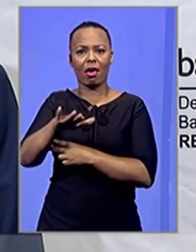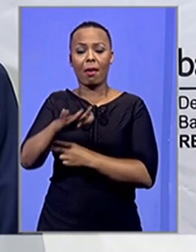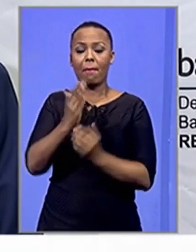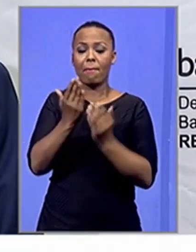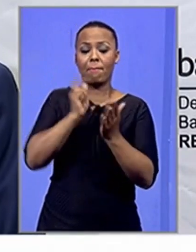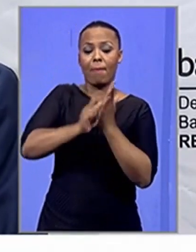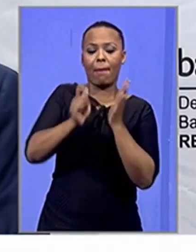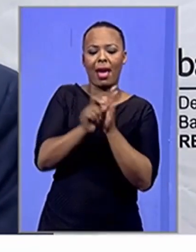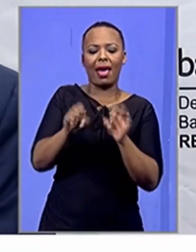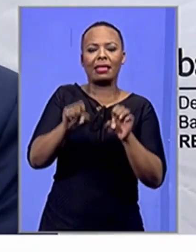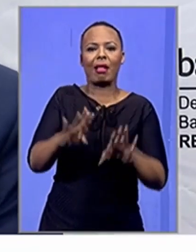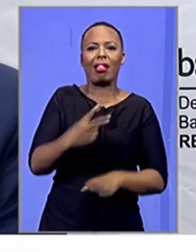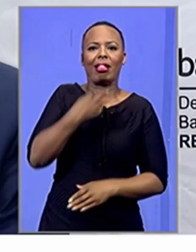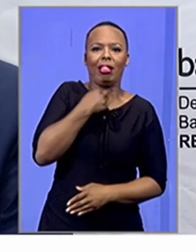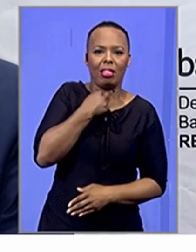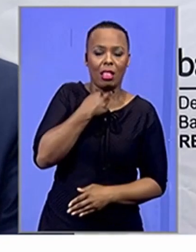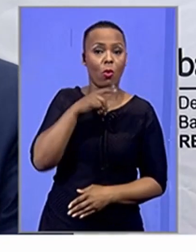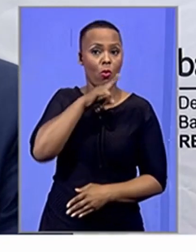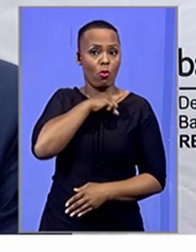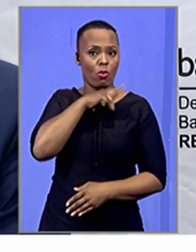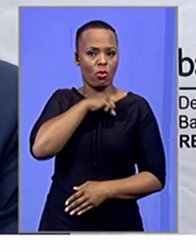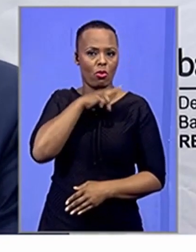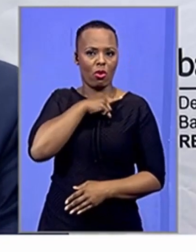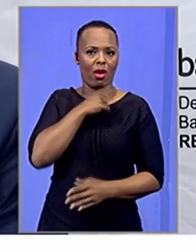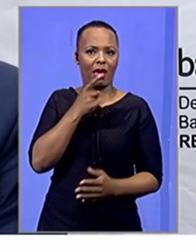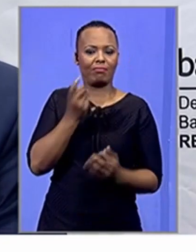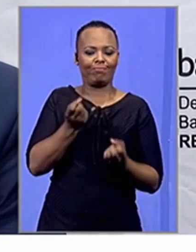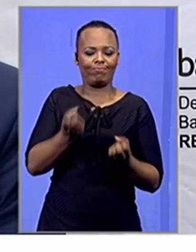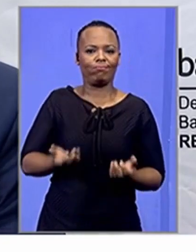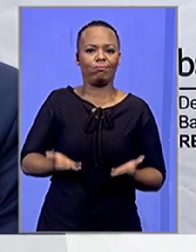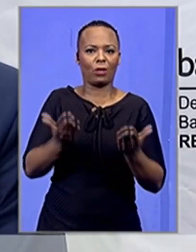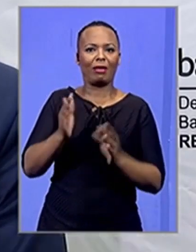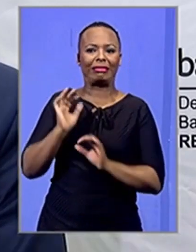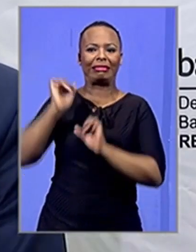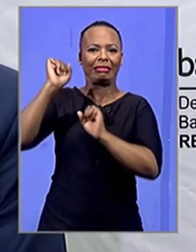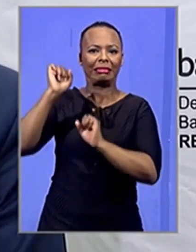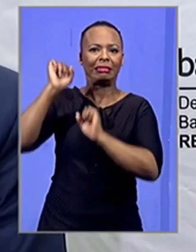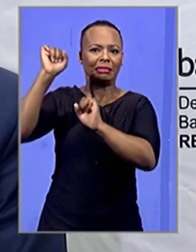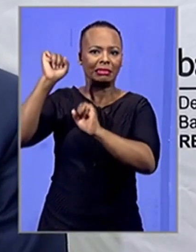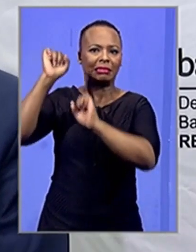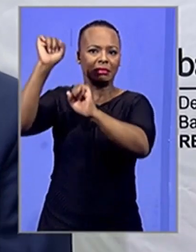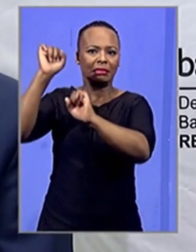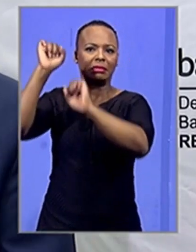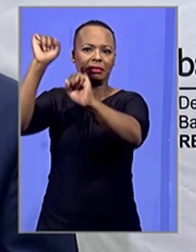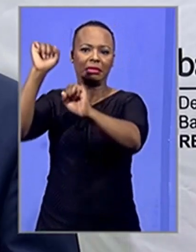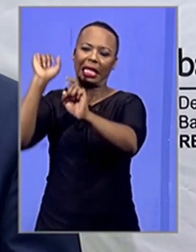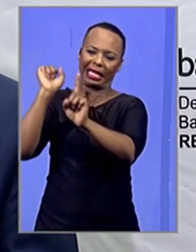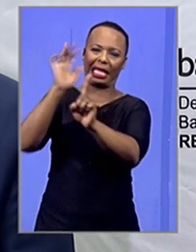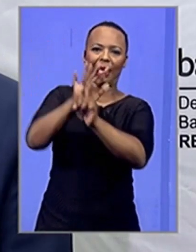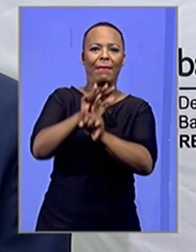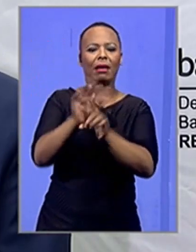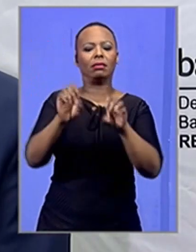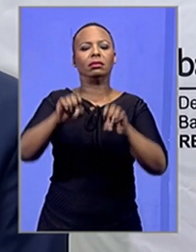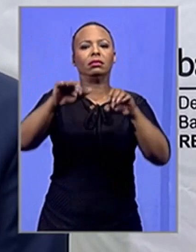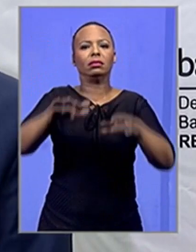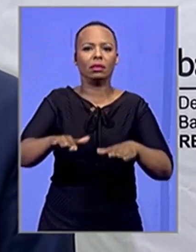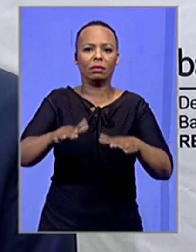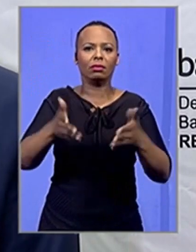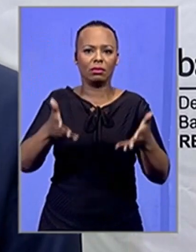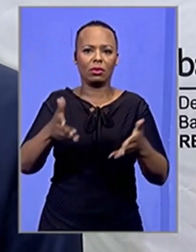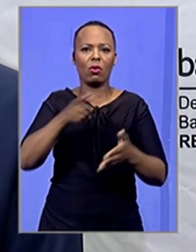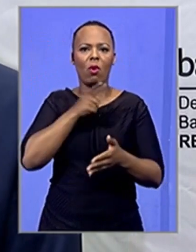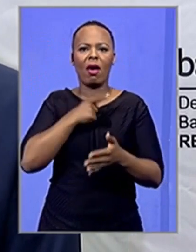exams simply because of service delivery protests. They were involved in an area where there were even